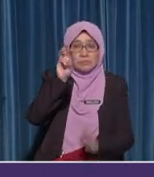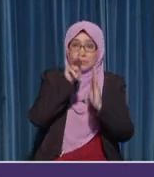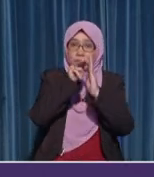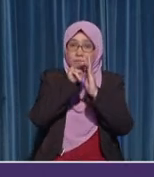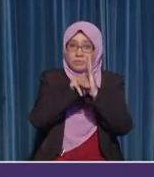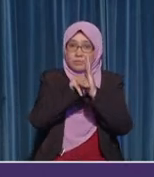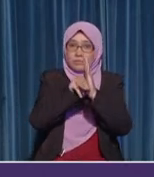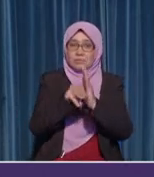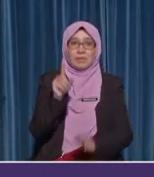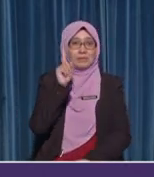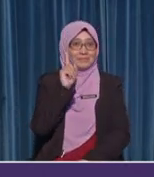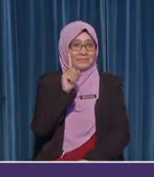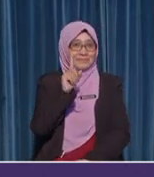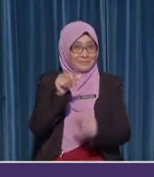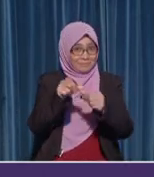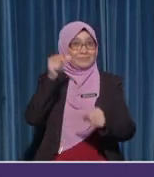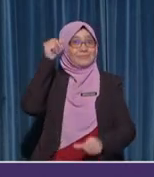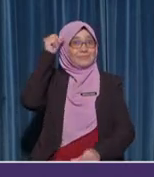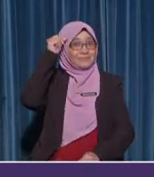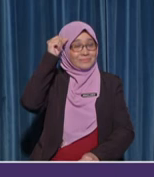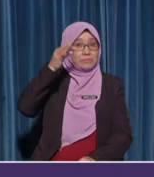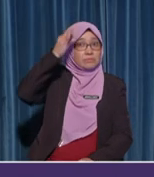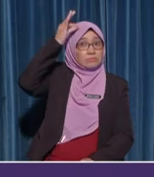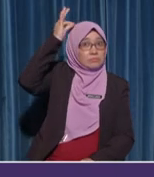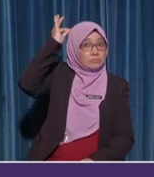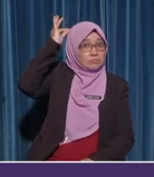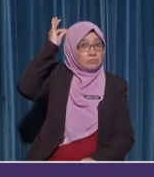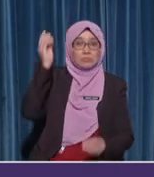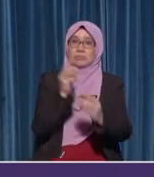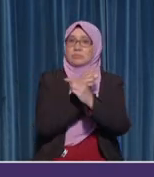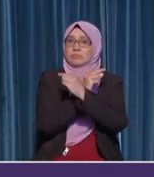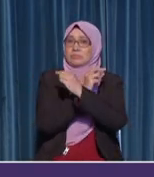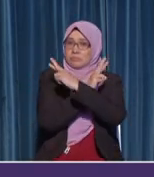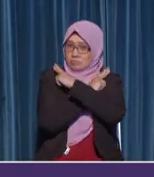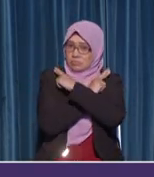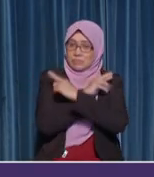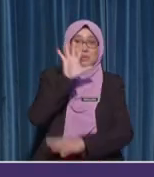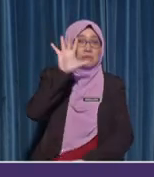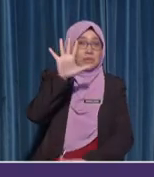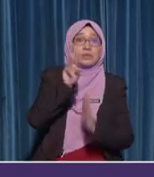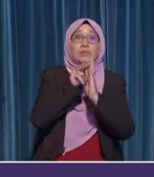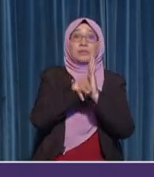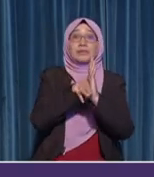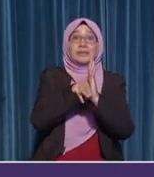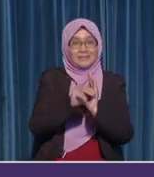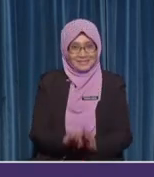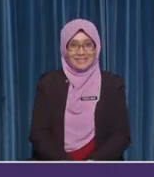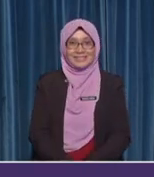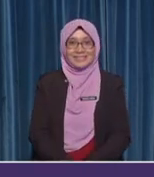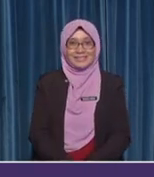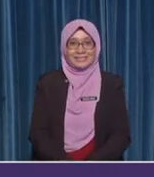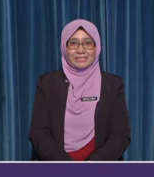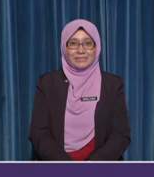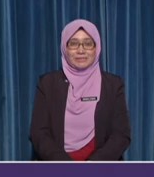You have to remember Shafiq rested for 5 minutes.